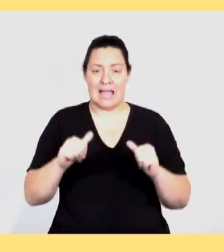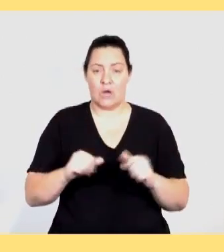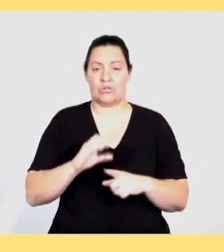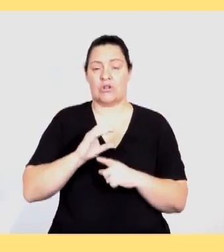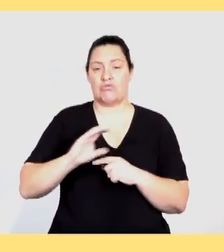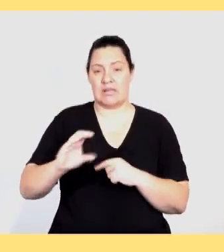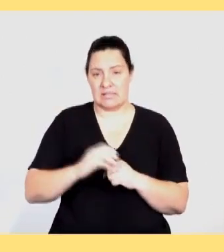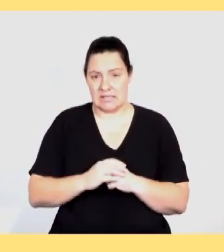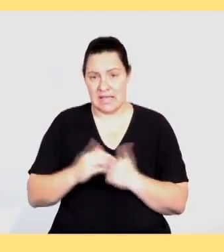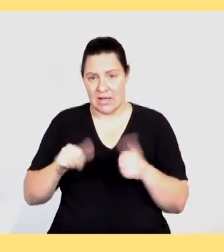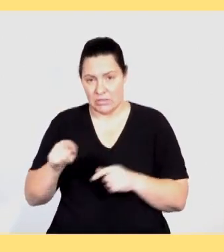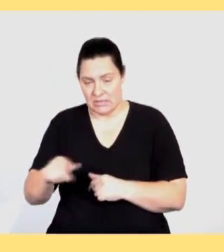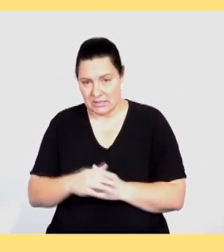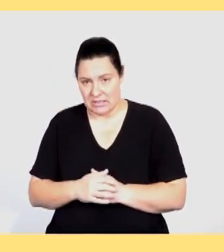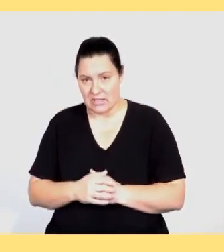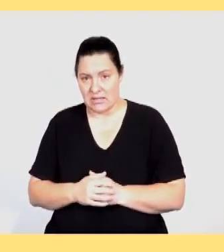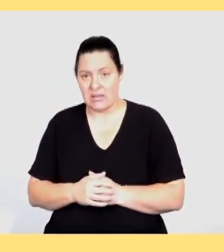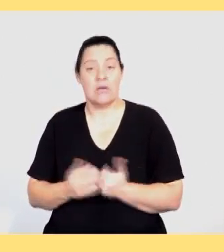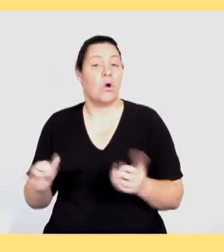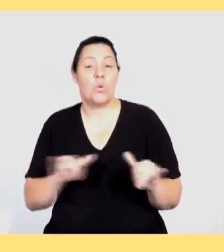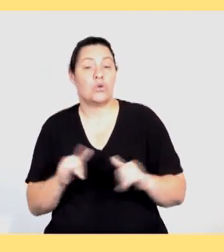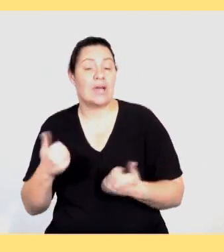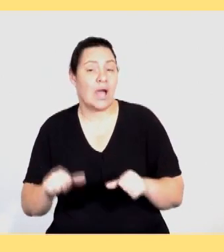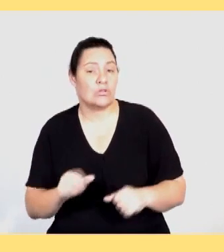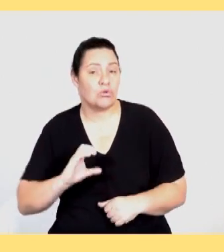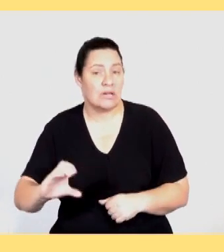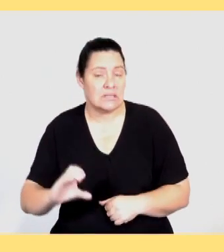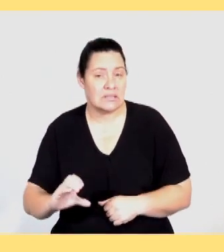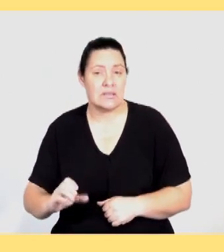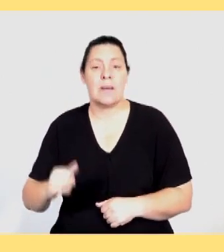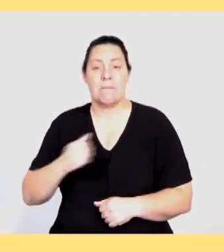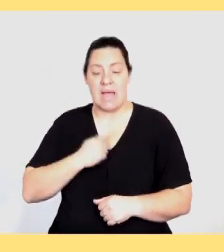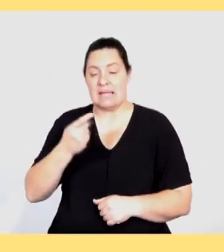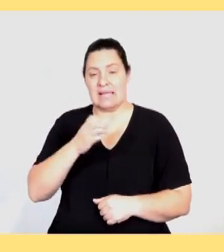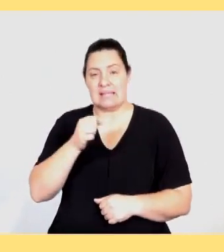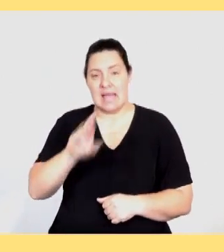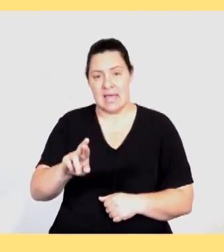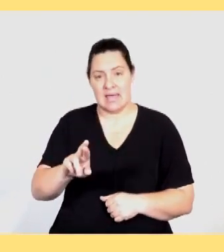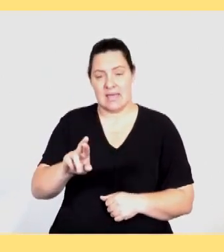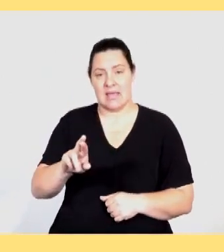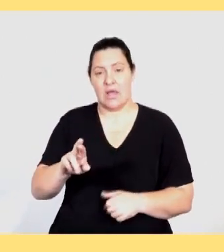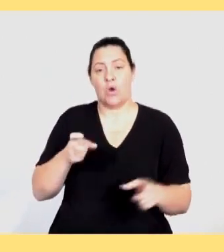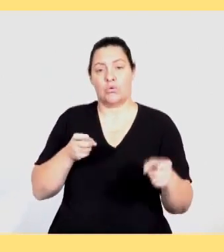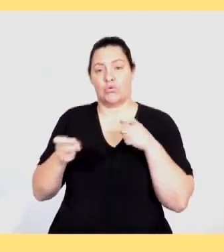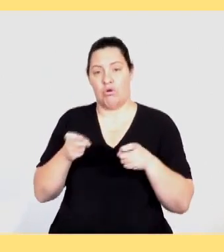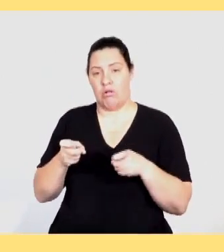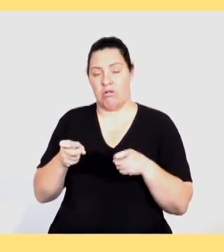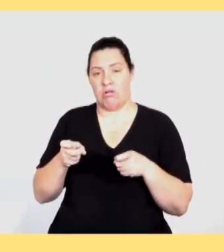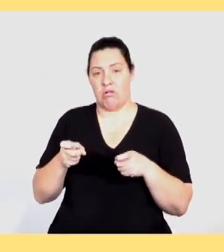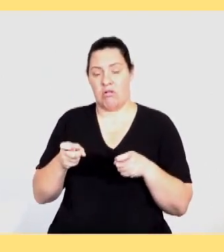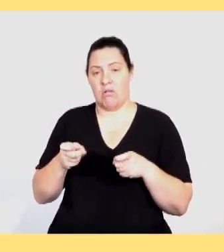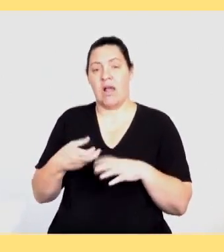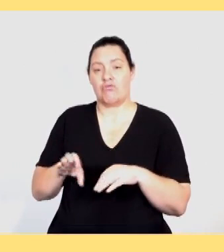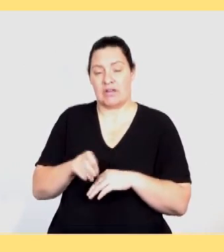account credit. Account credit. Which account do I credit? It is my debtors